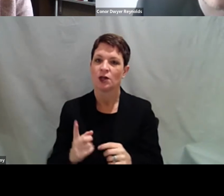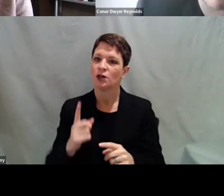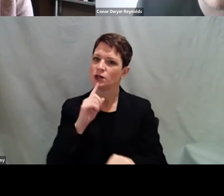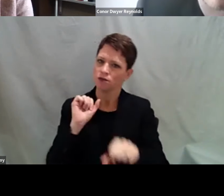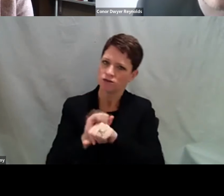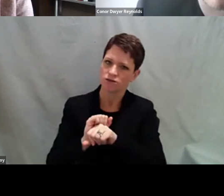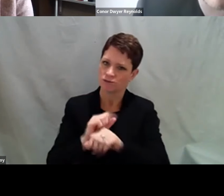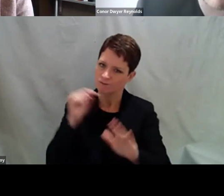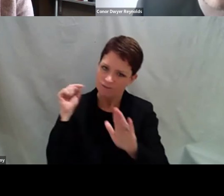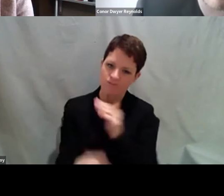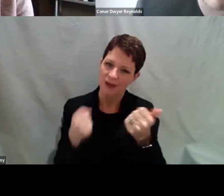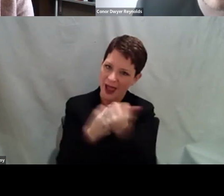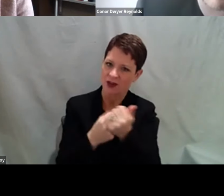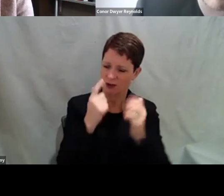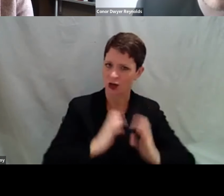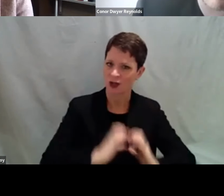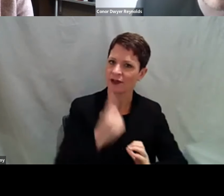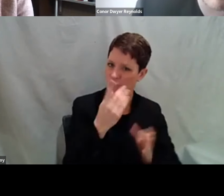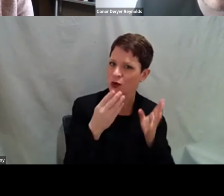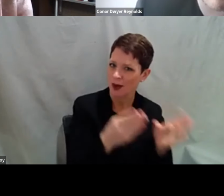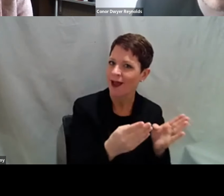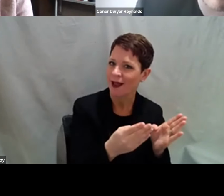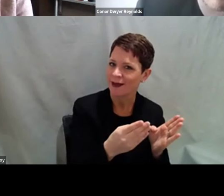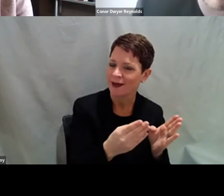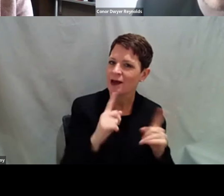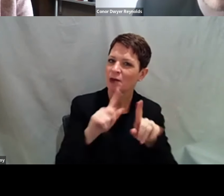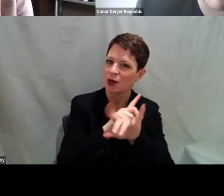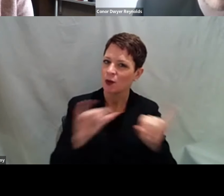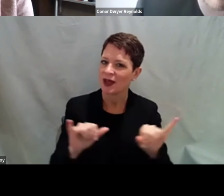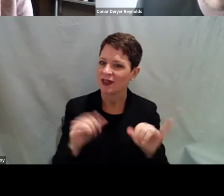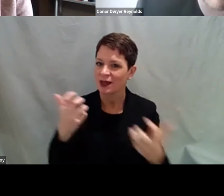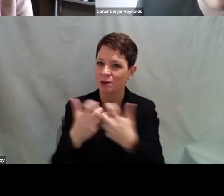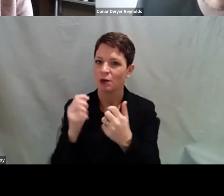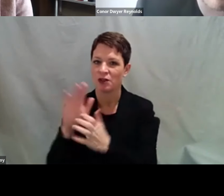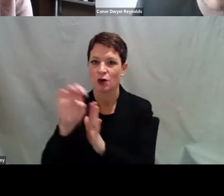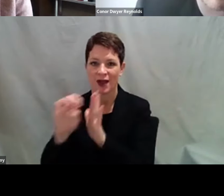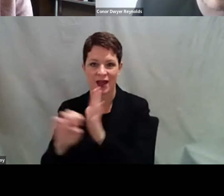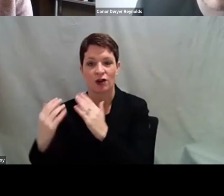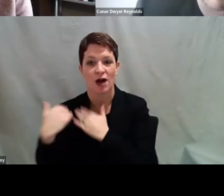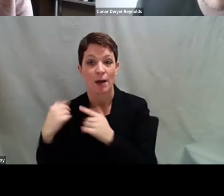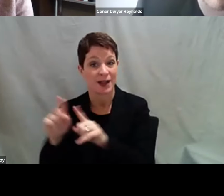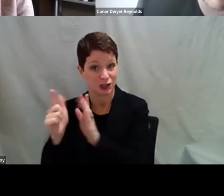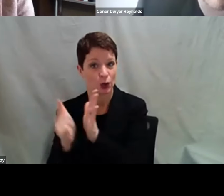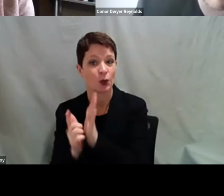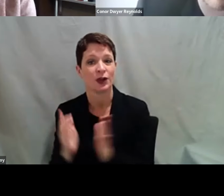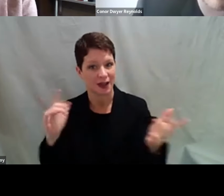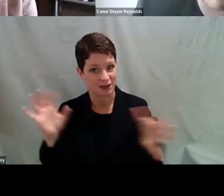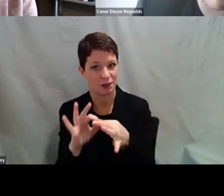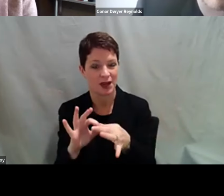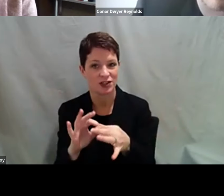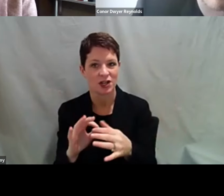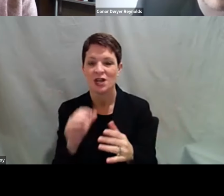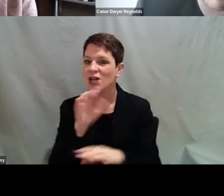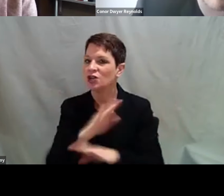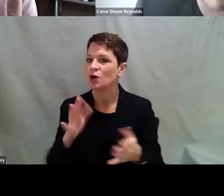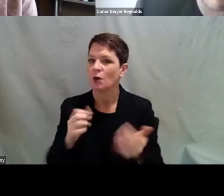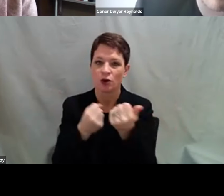for your client and do so in a way that's consistent with your ethical obligations as an attorney and not